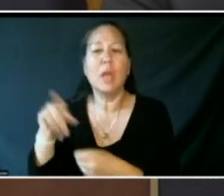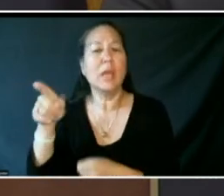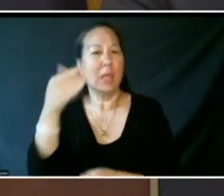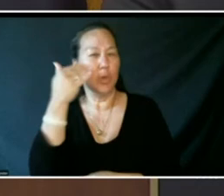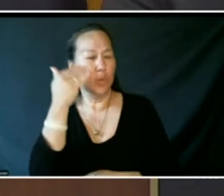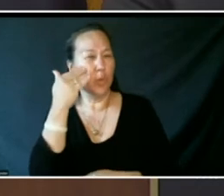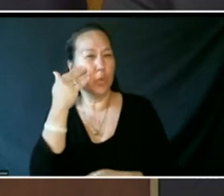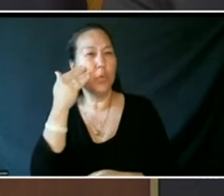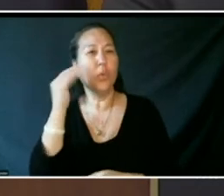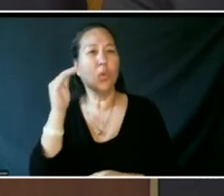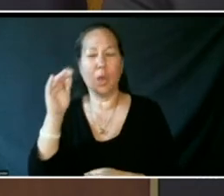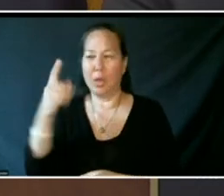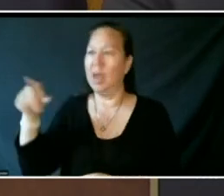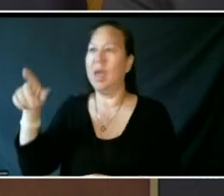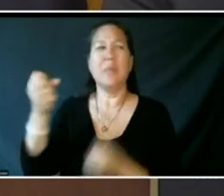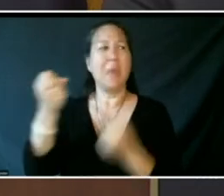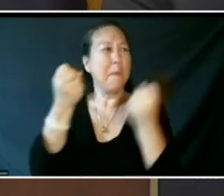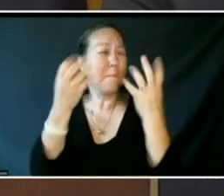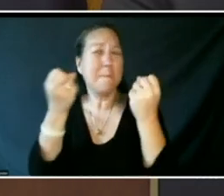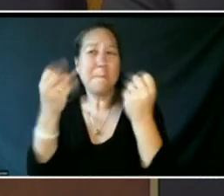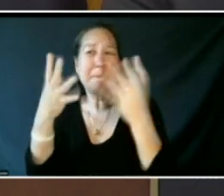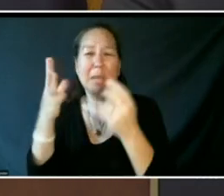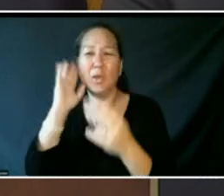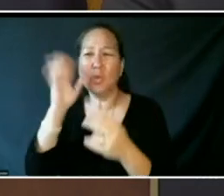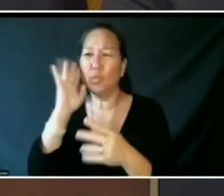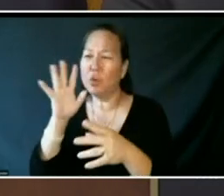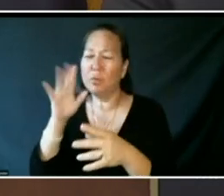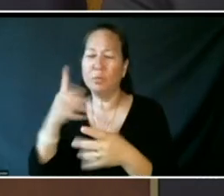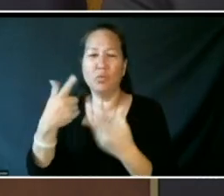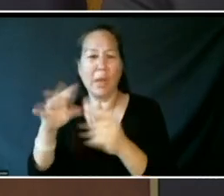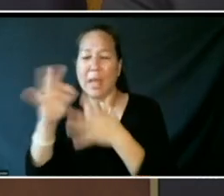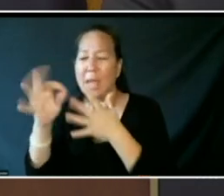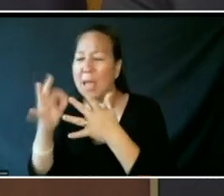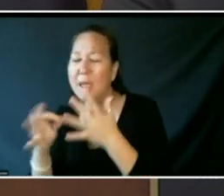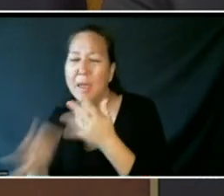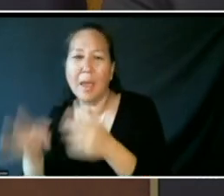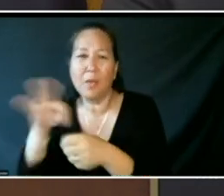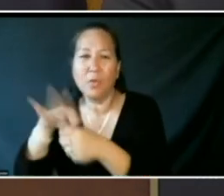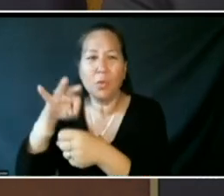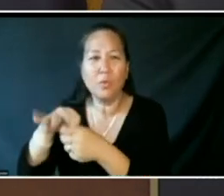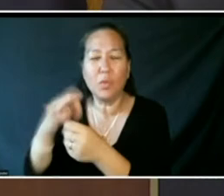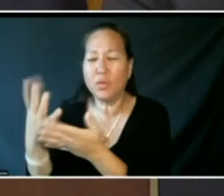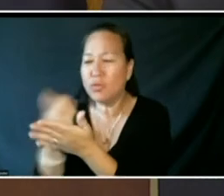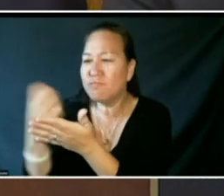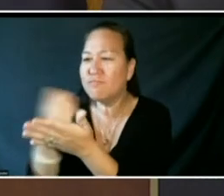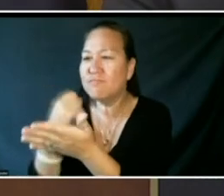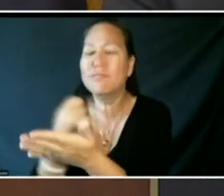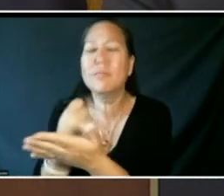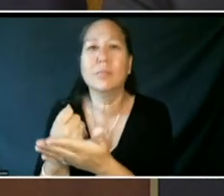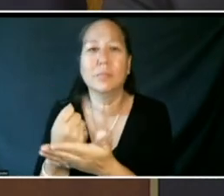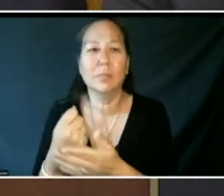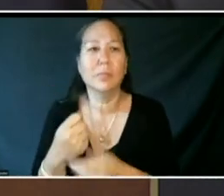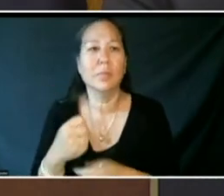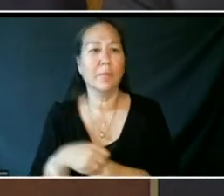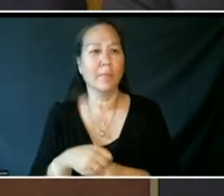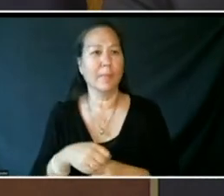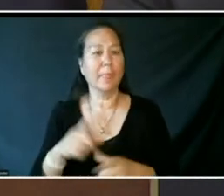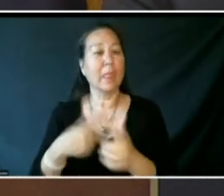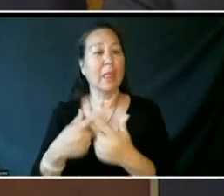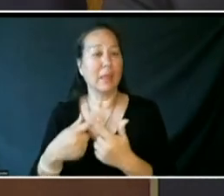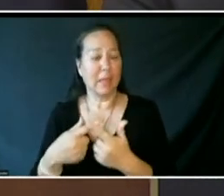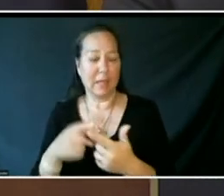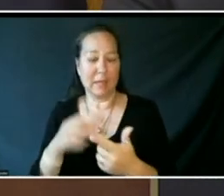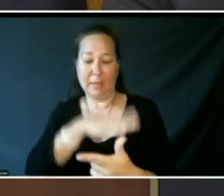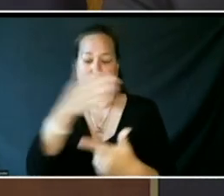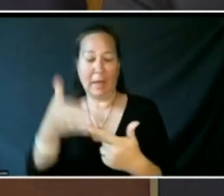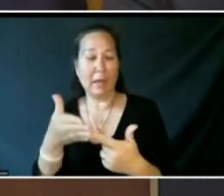day and thereafter would run strongly against him and deliver a victory to Joe Biden. Next, and when he could not stop